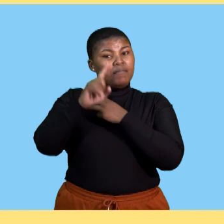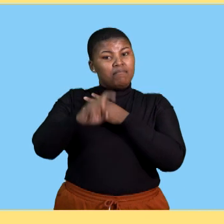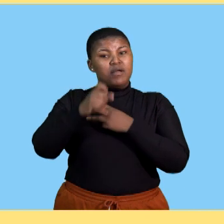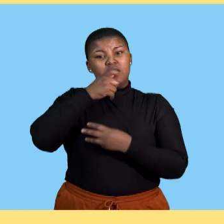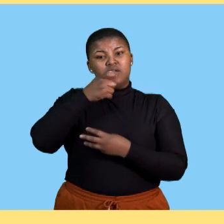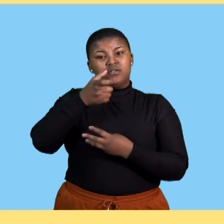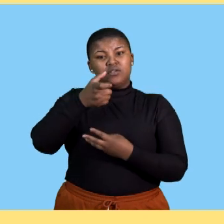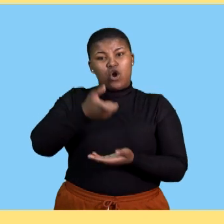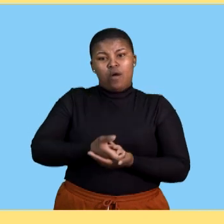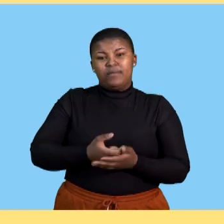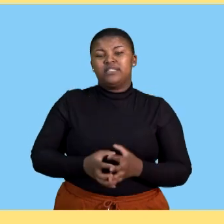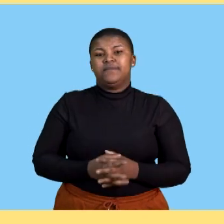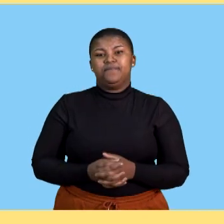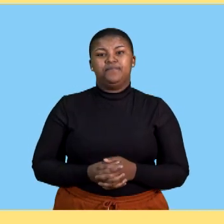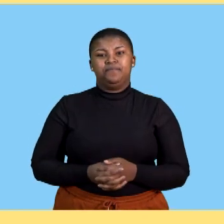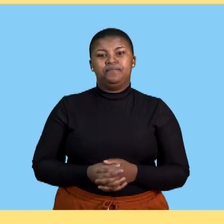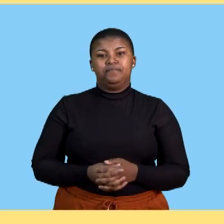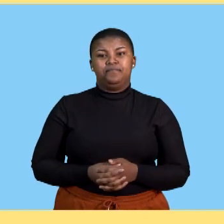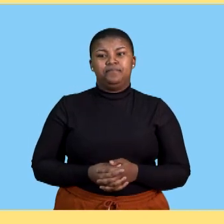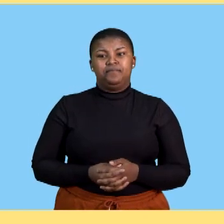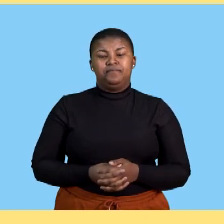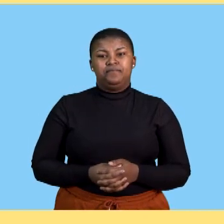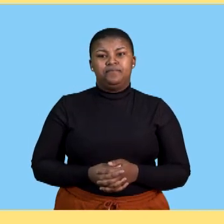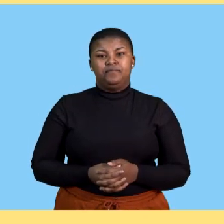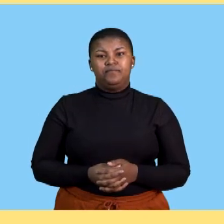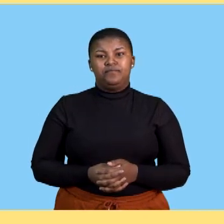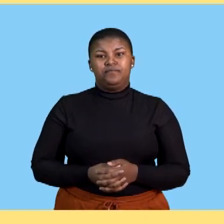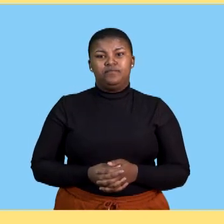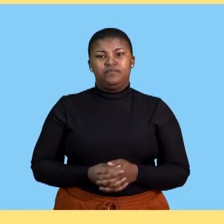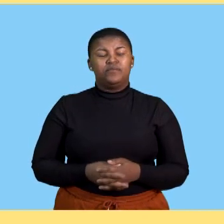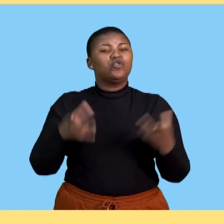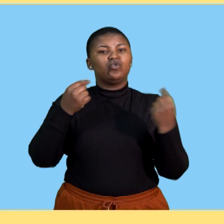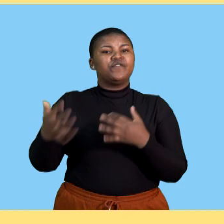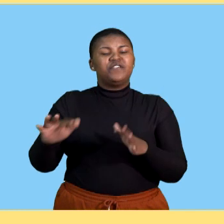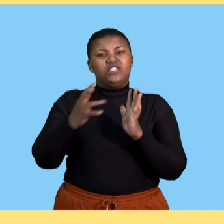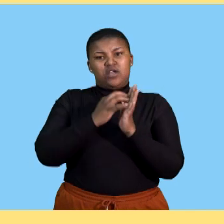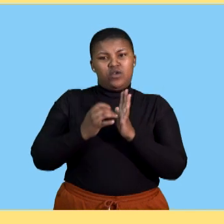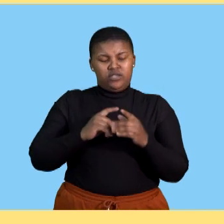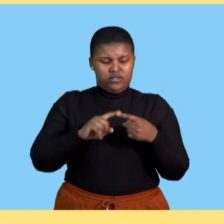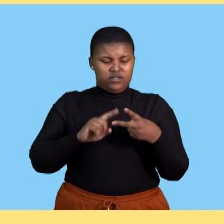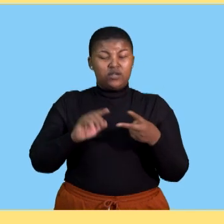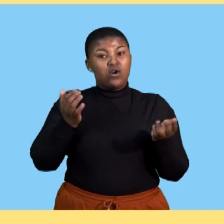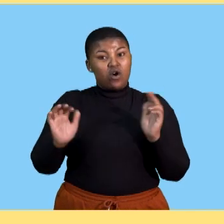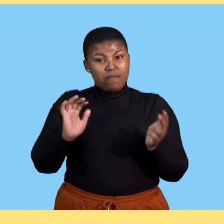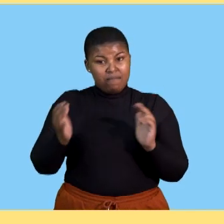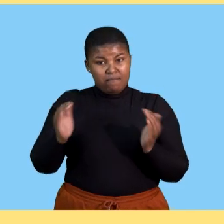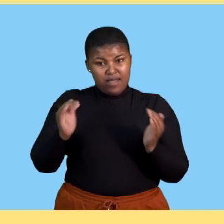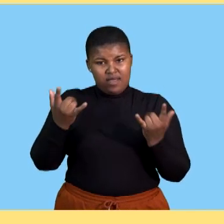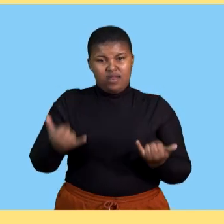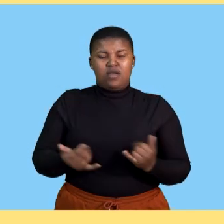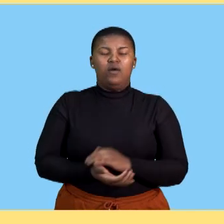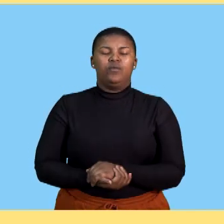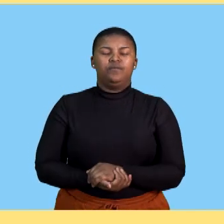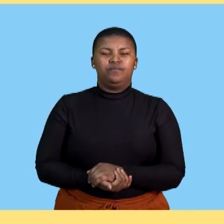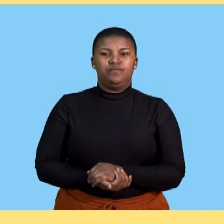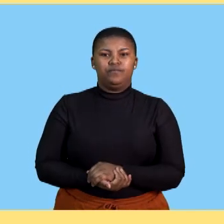lastly, we bring in the comment. All right? So we have done the calculation. That is number 1. Let us go